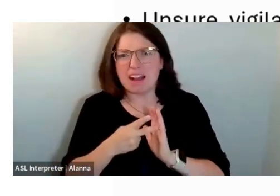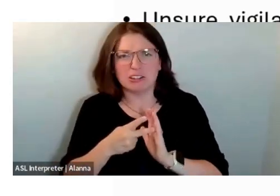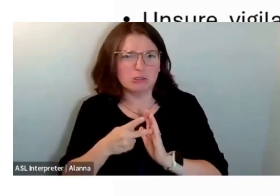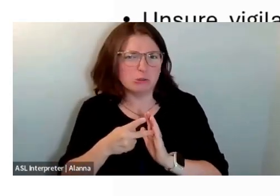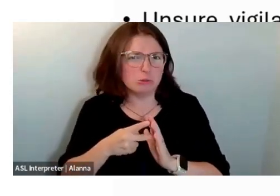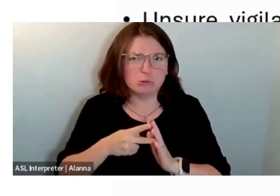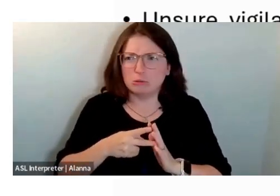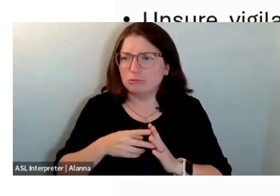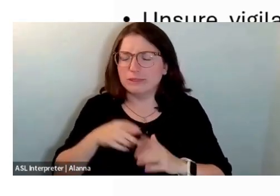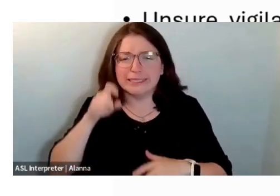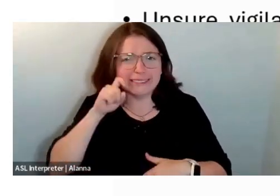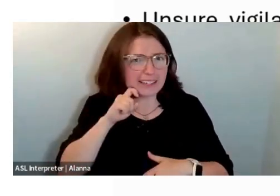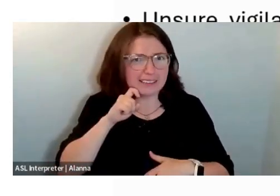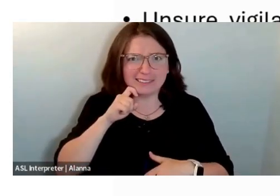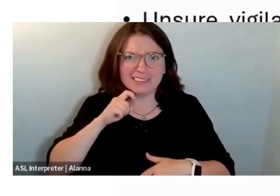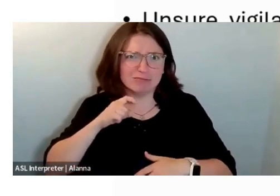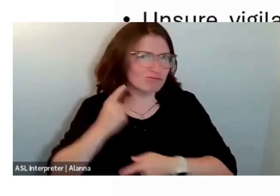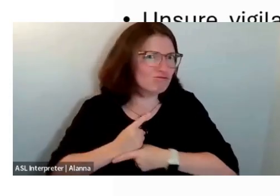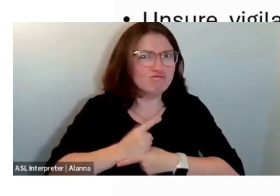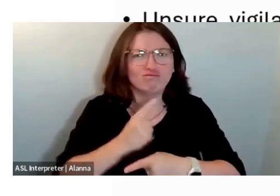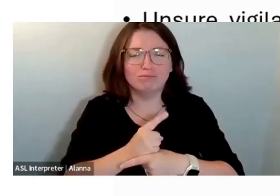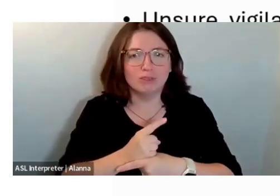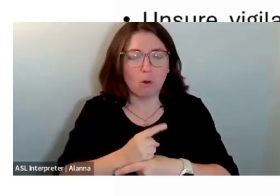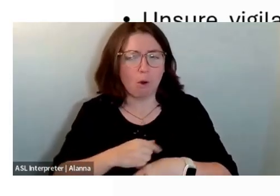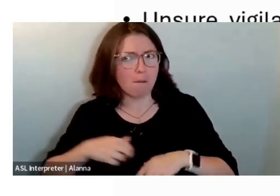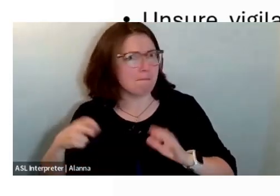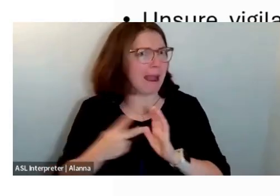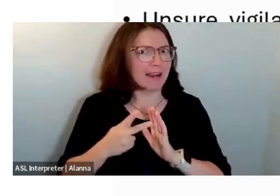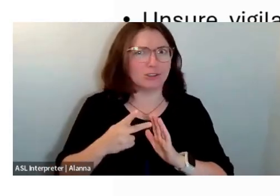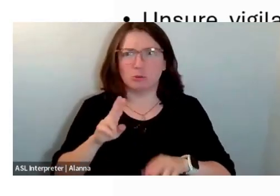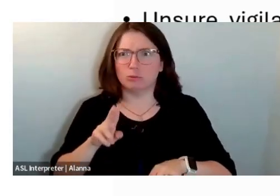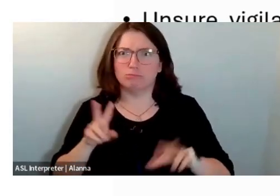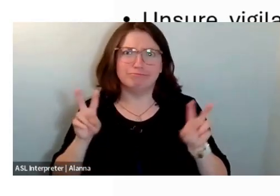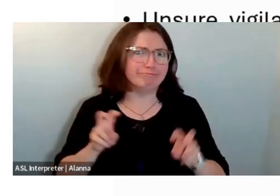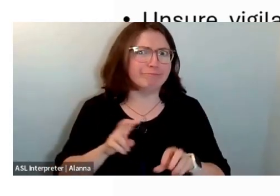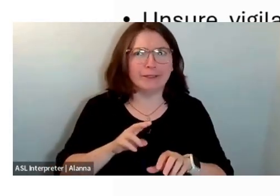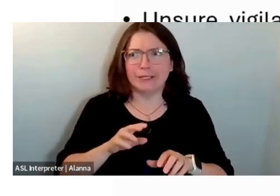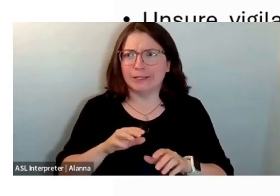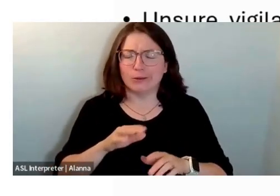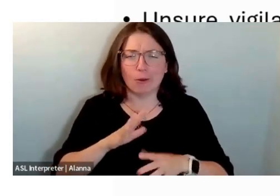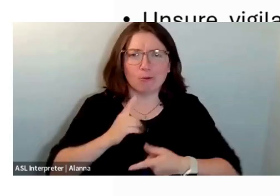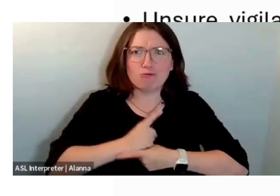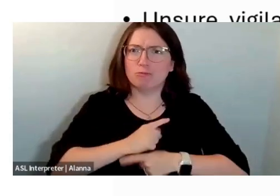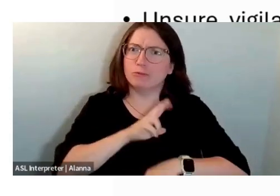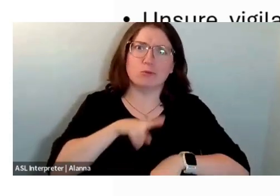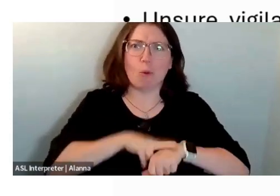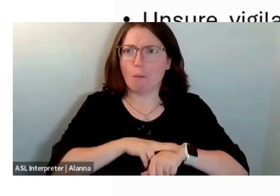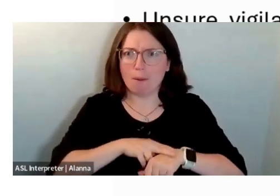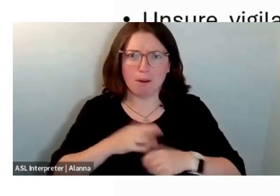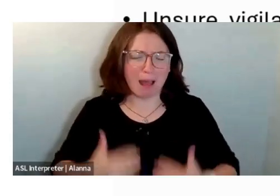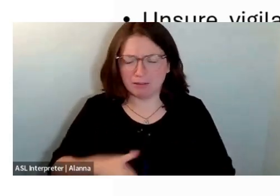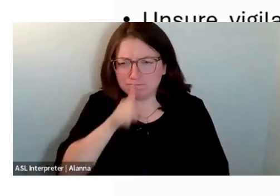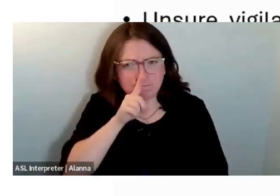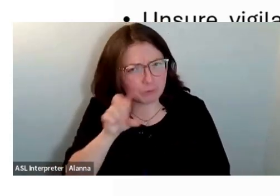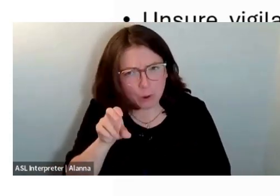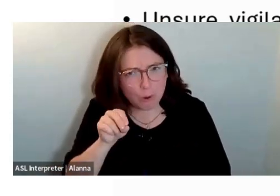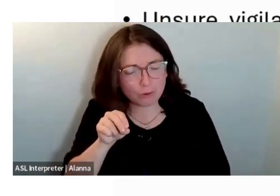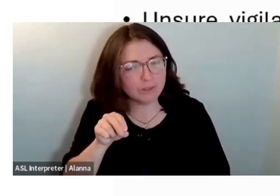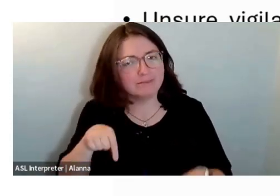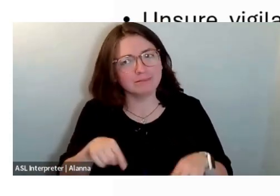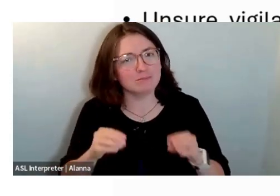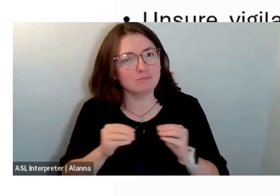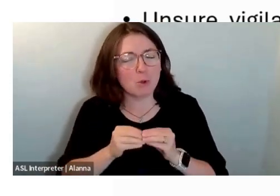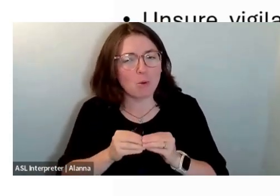relationship you had with your body before cancer. It's about something gentler and perhaps more realistic.